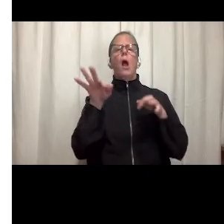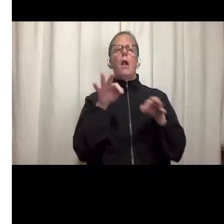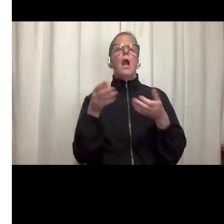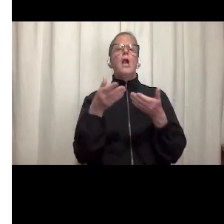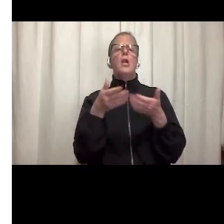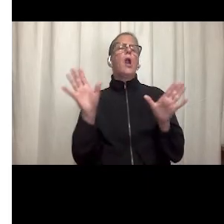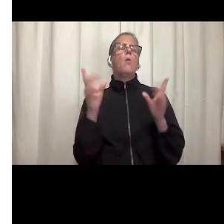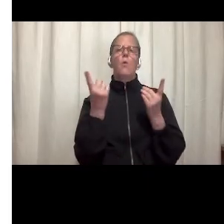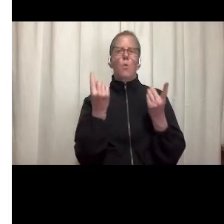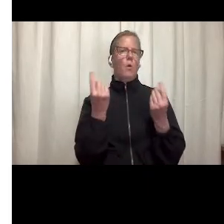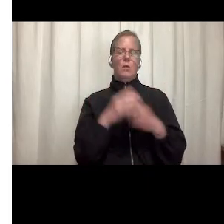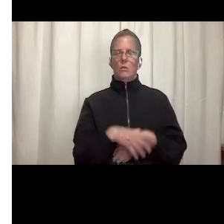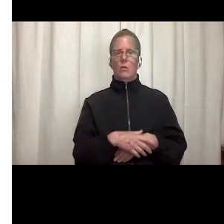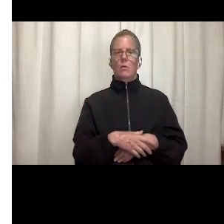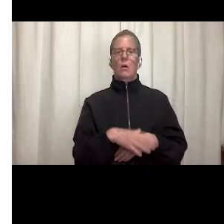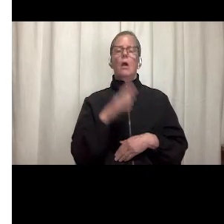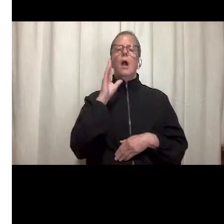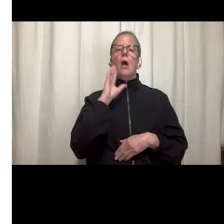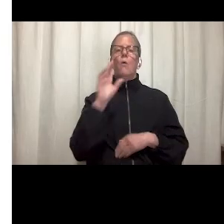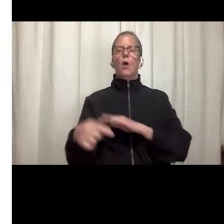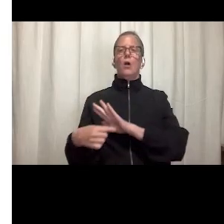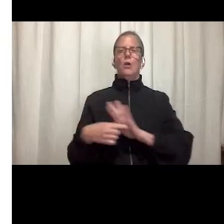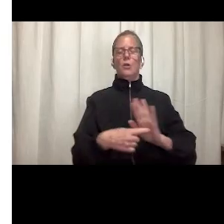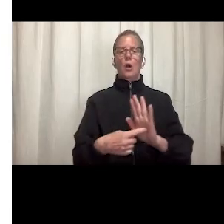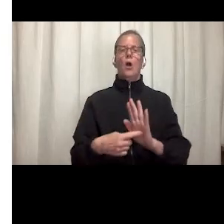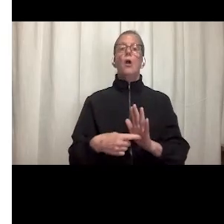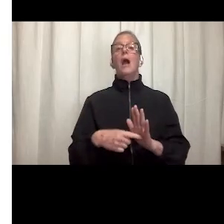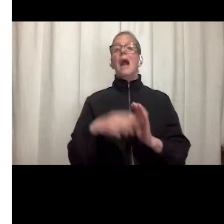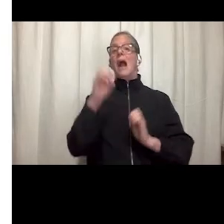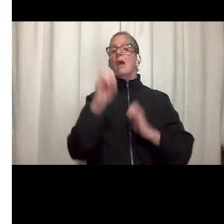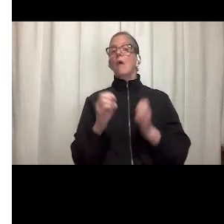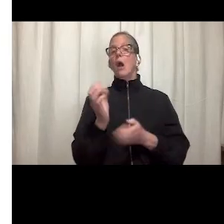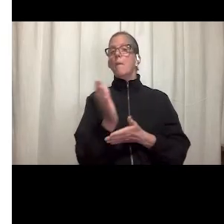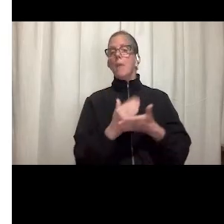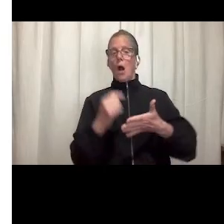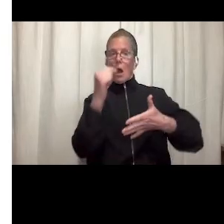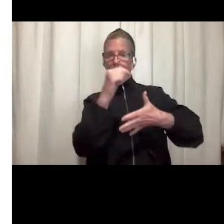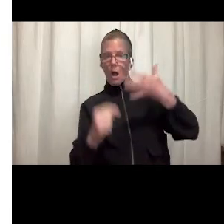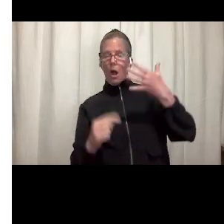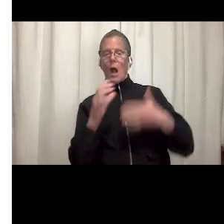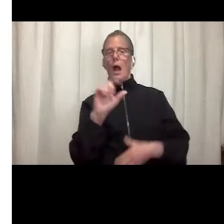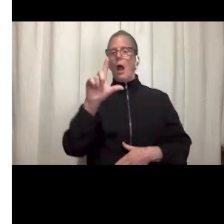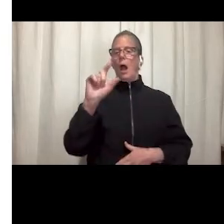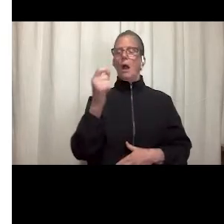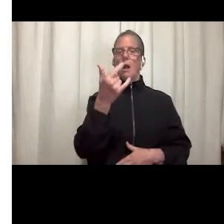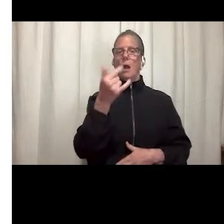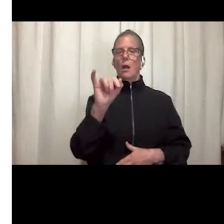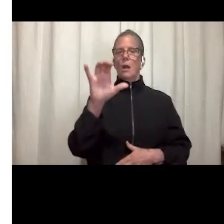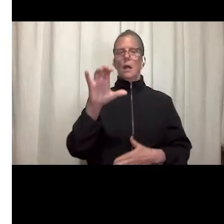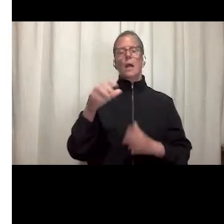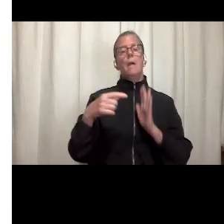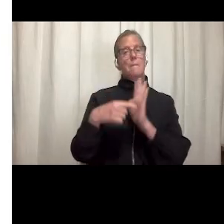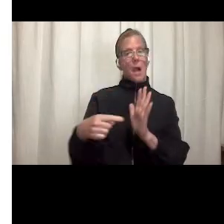Today we will cover evaluation components and logic model, goals and